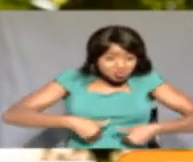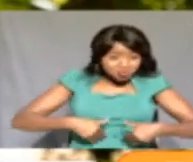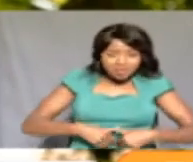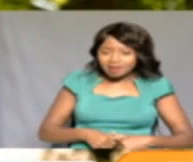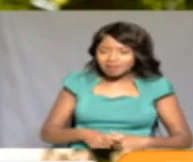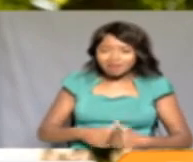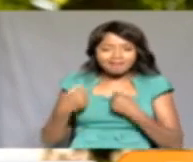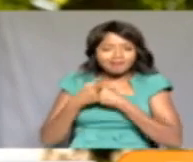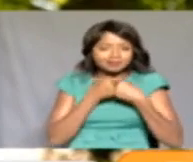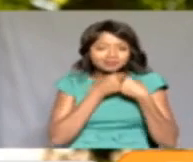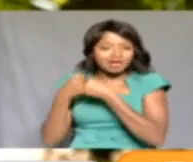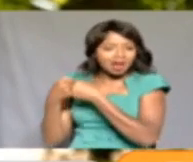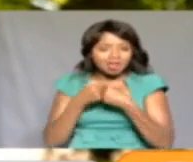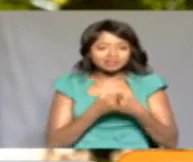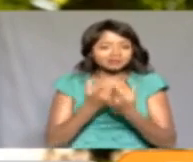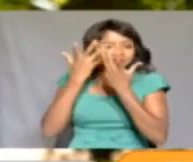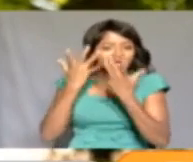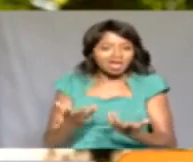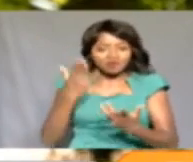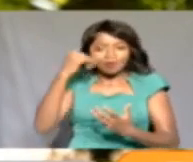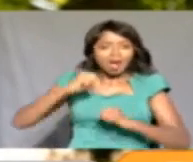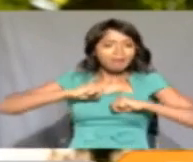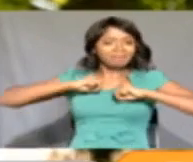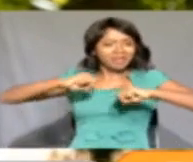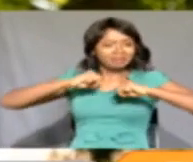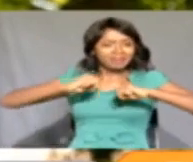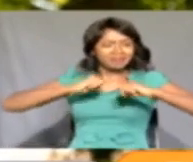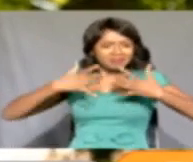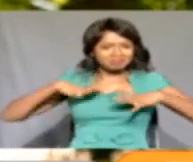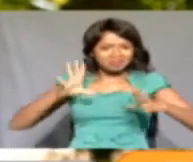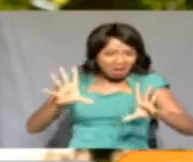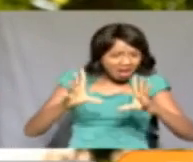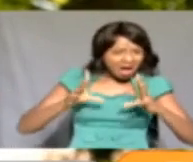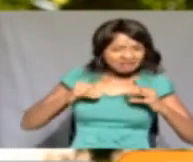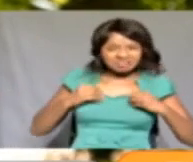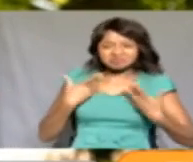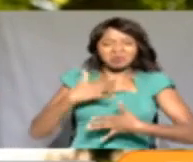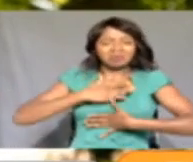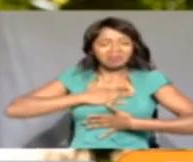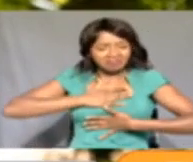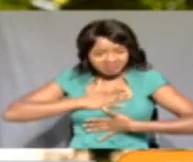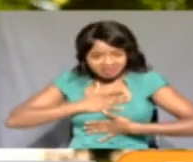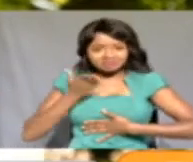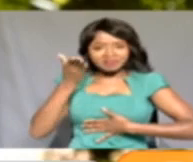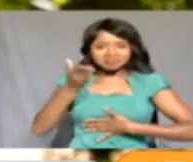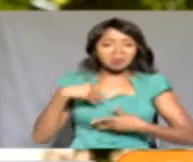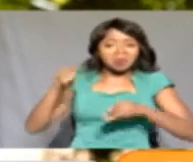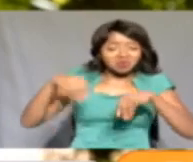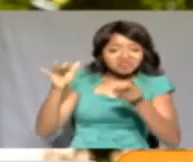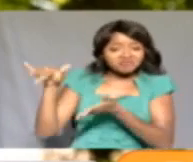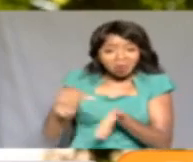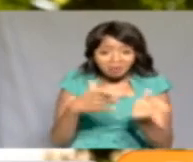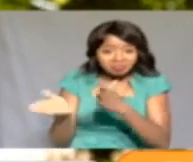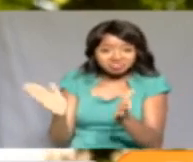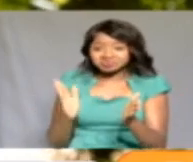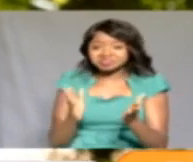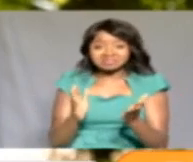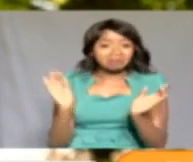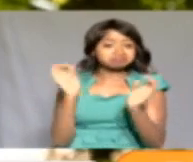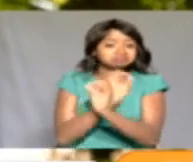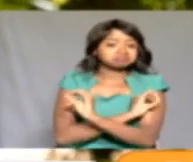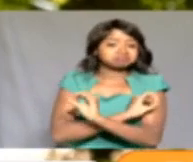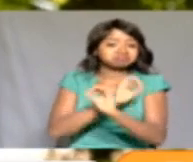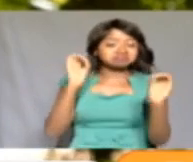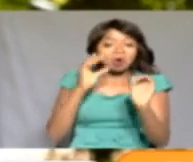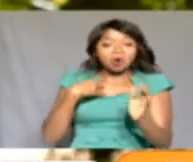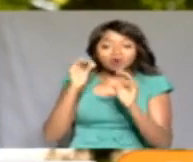challenges because those seniors will not maybe be giving you opportunity, or they will not show you how you